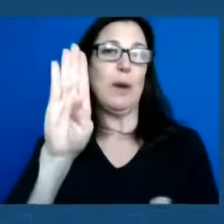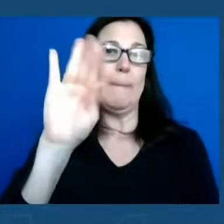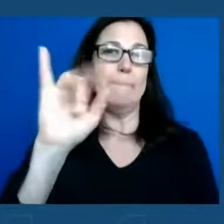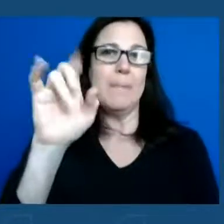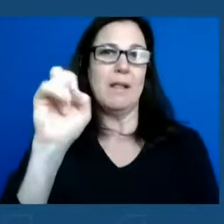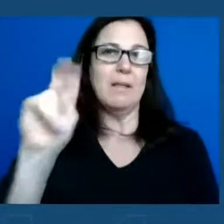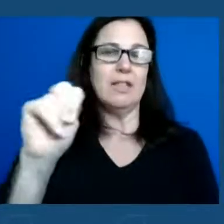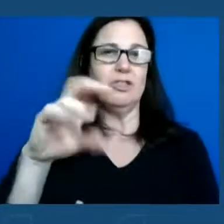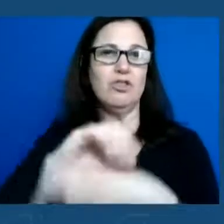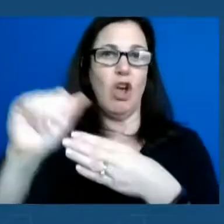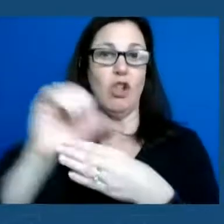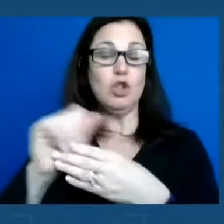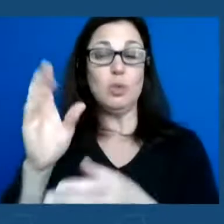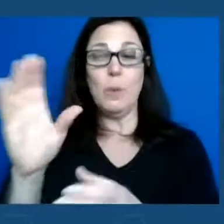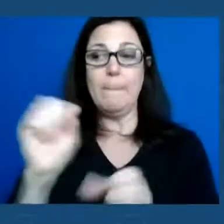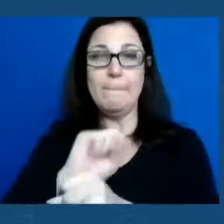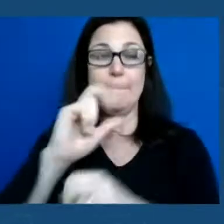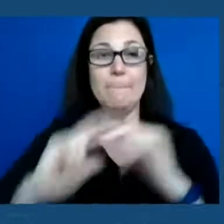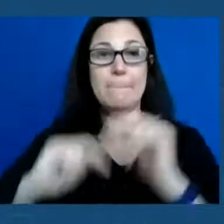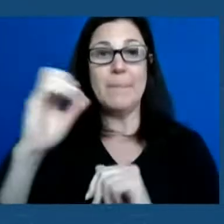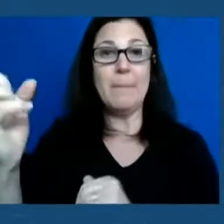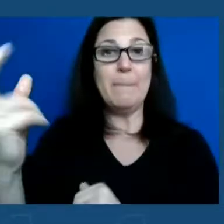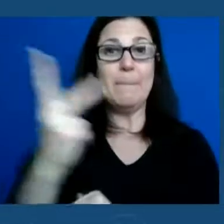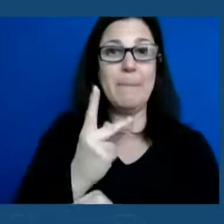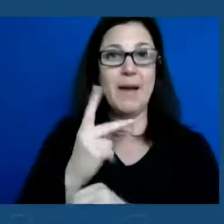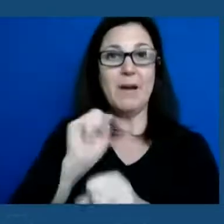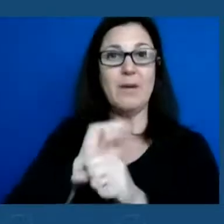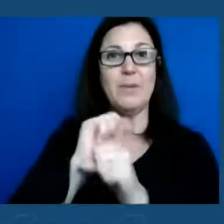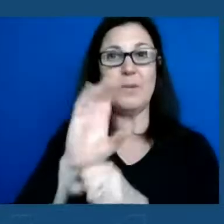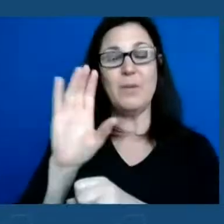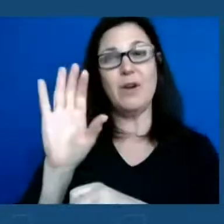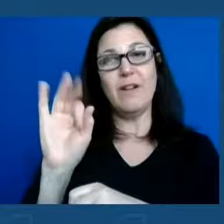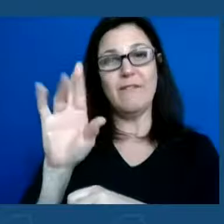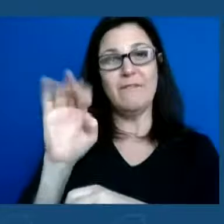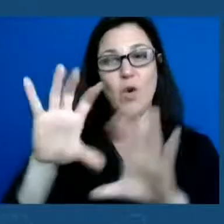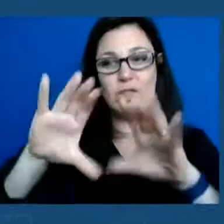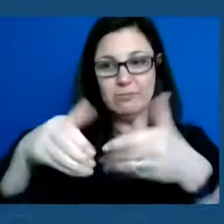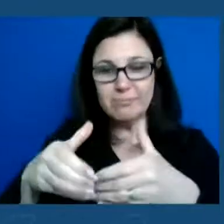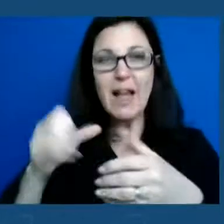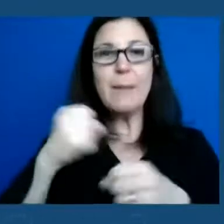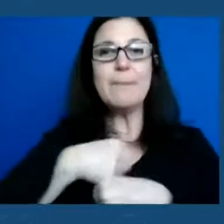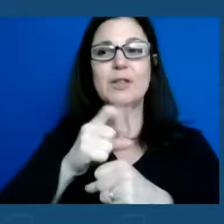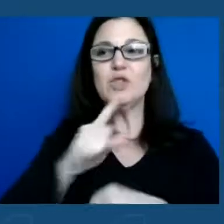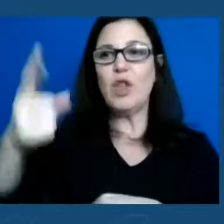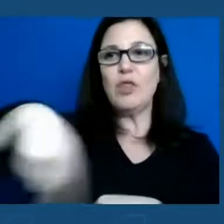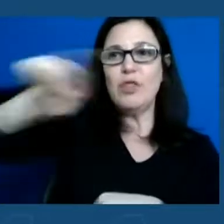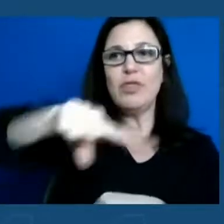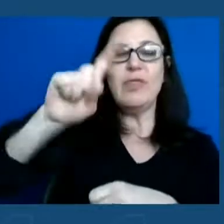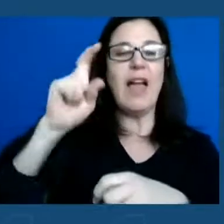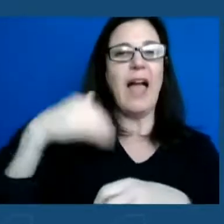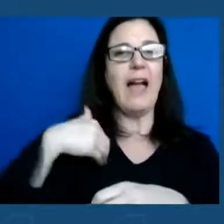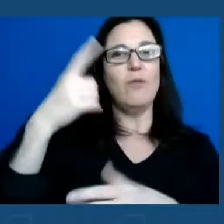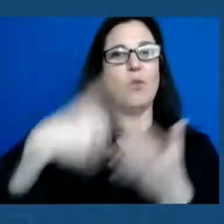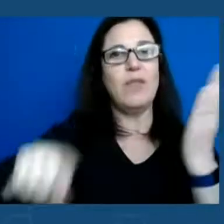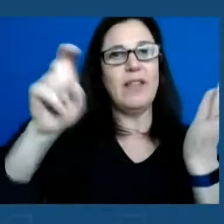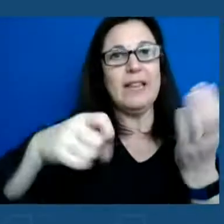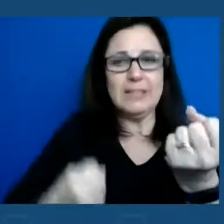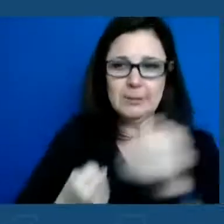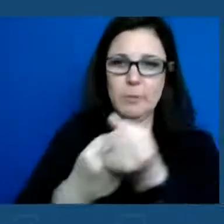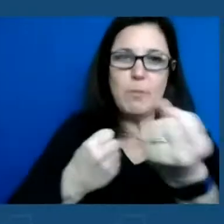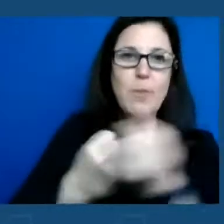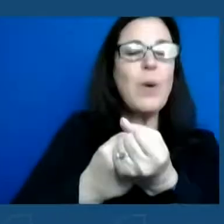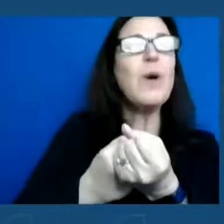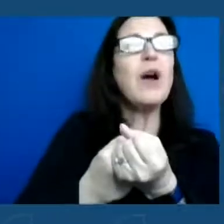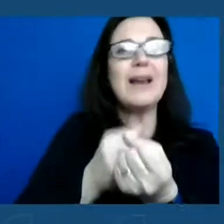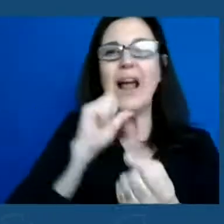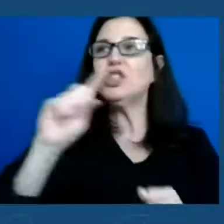our workforce and to make sure that we ensure that our healthcare workers have what they need and support them, and not just